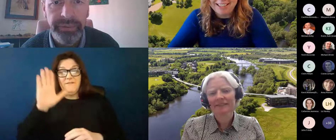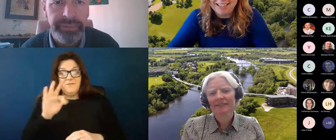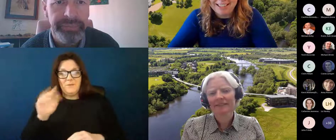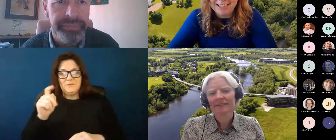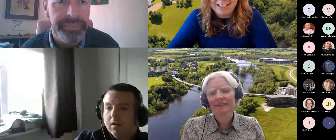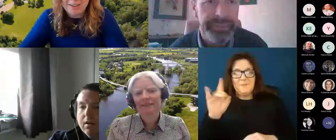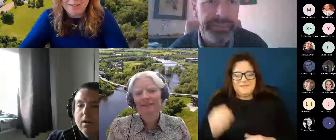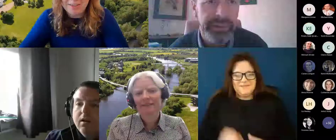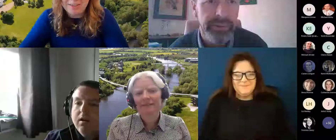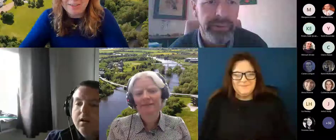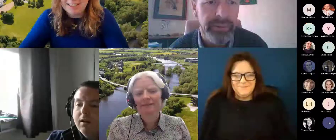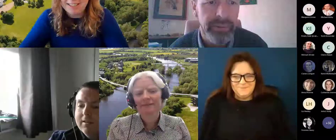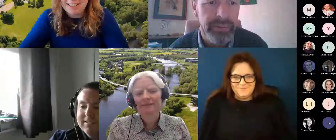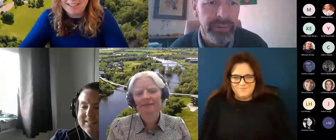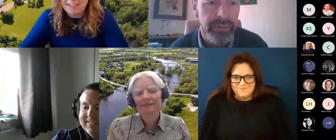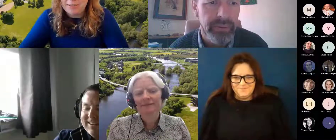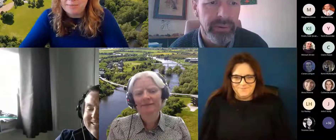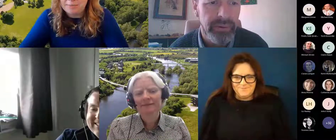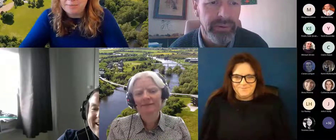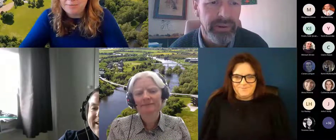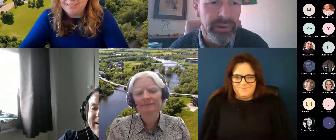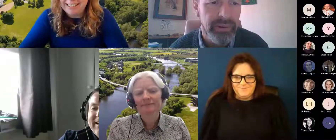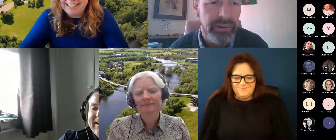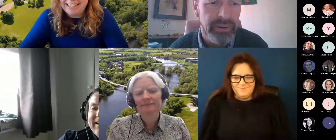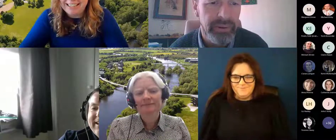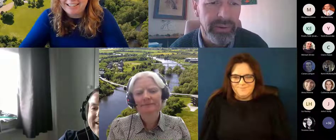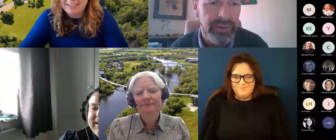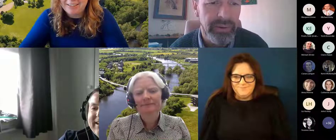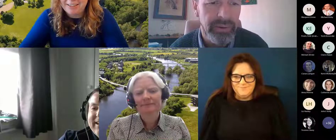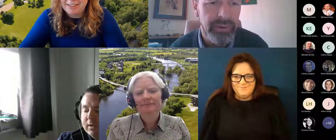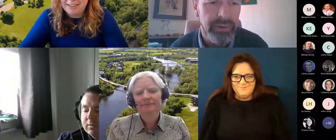I get going on resources.